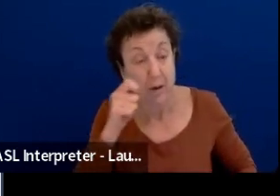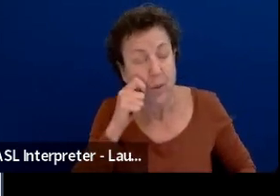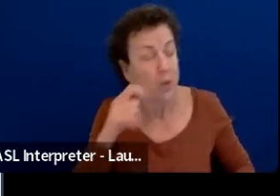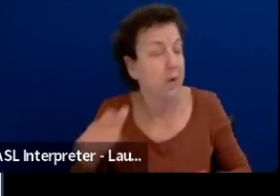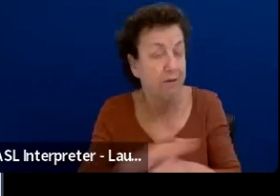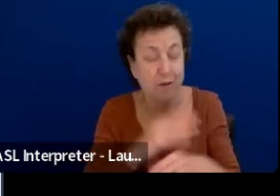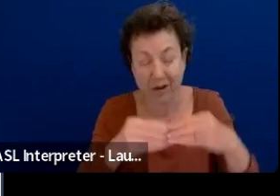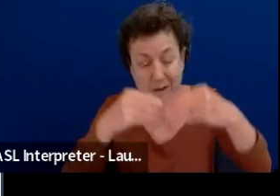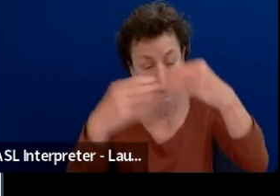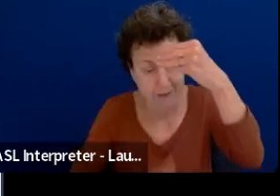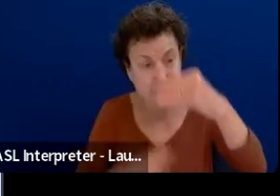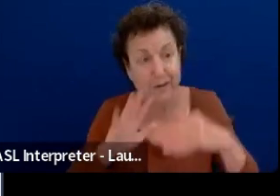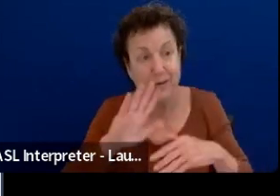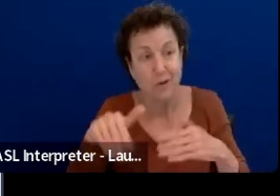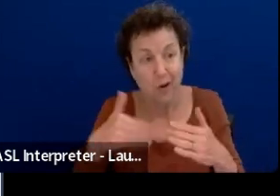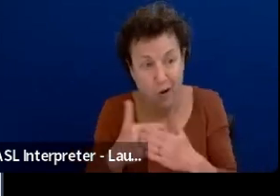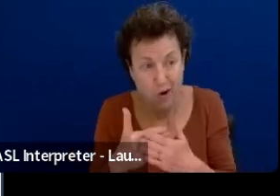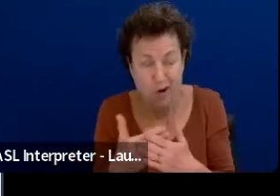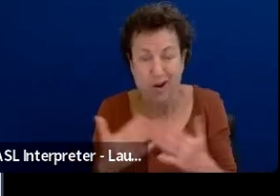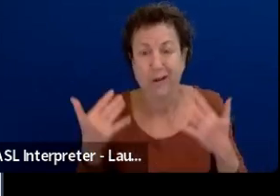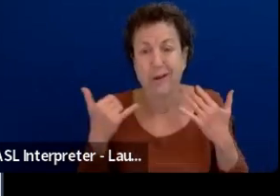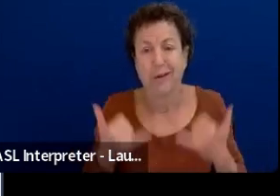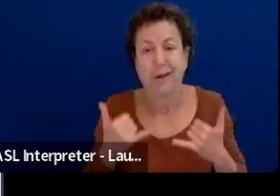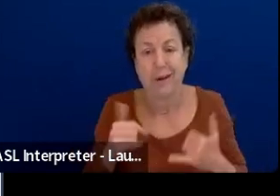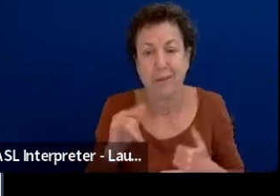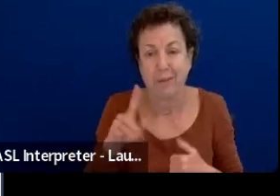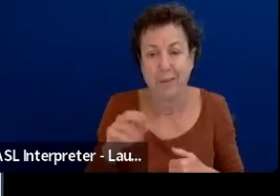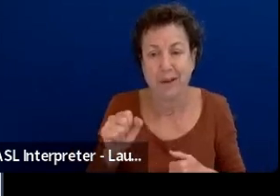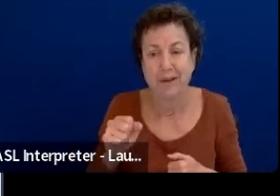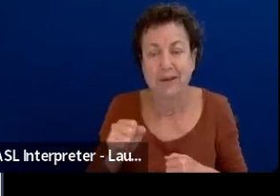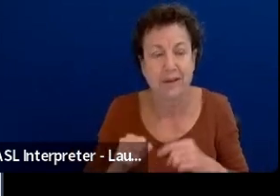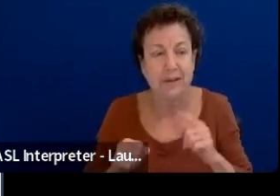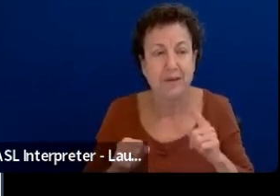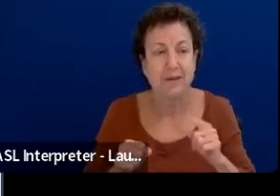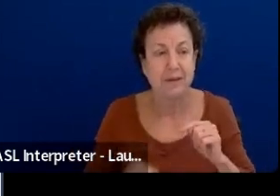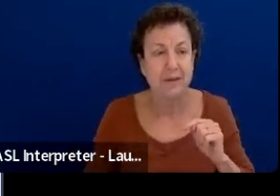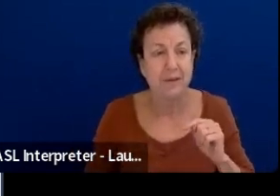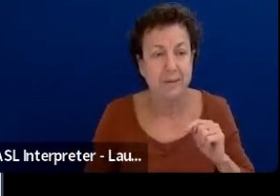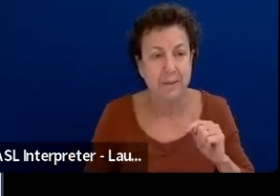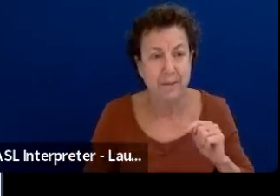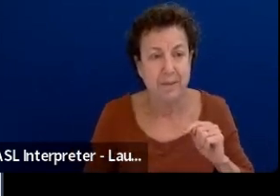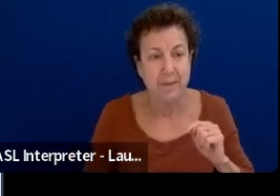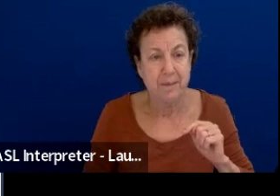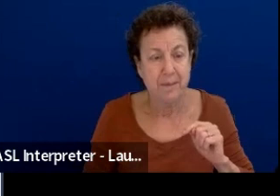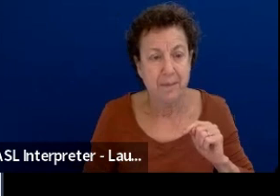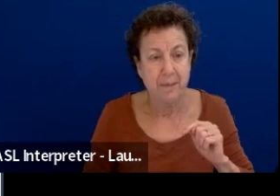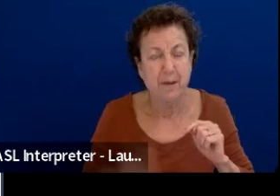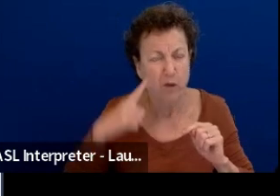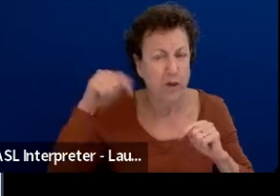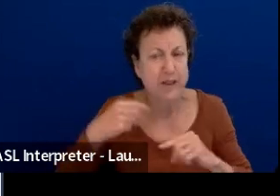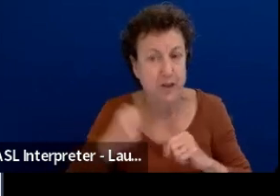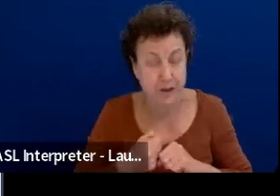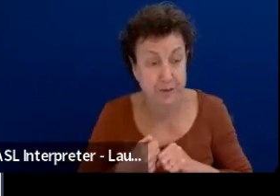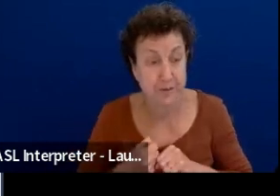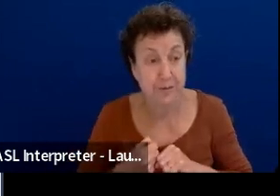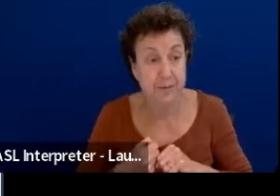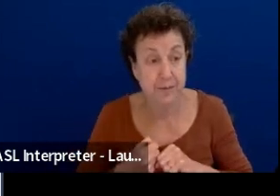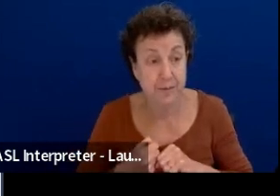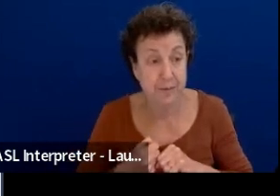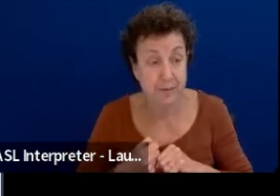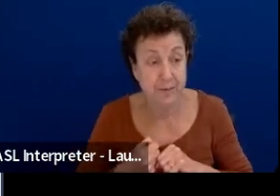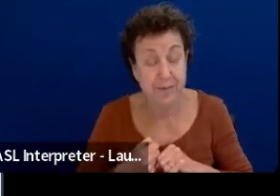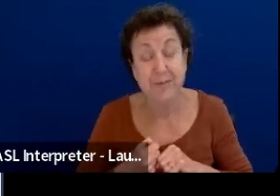entire list of bills that are in the current session. Uh, it's a pretty